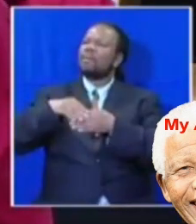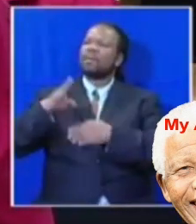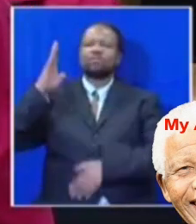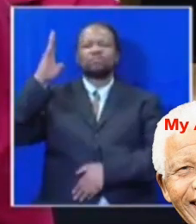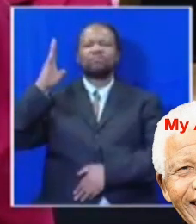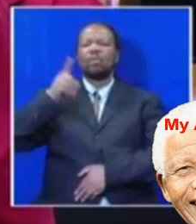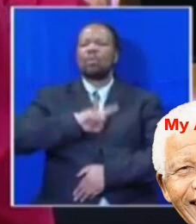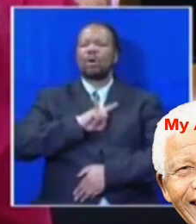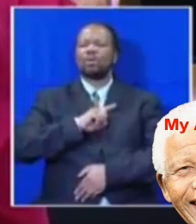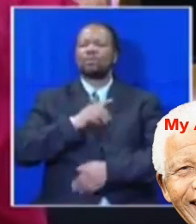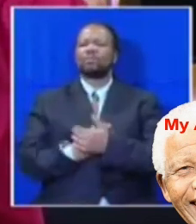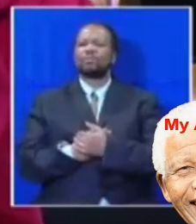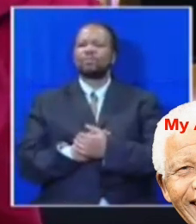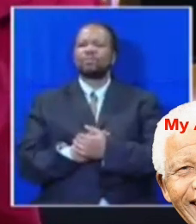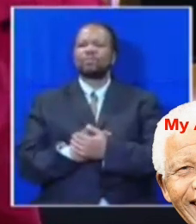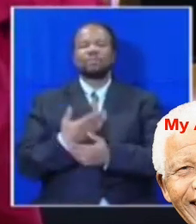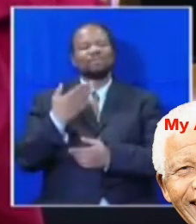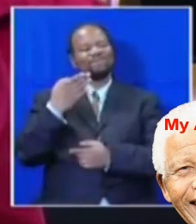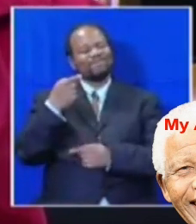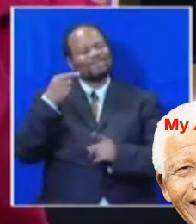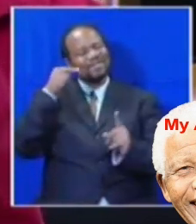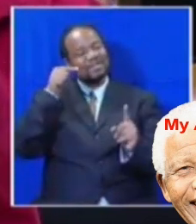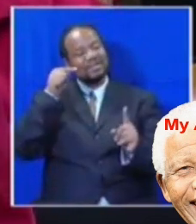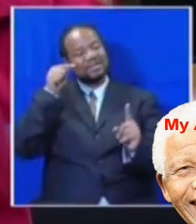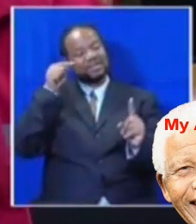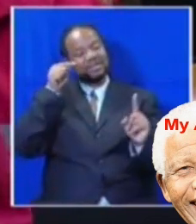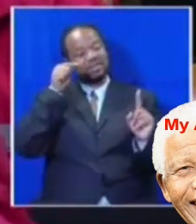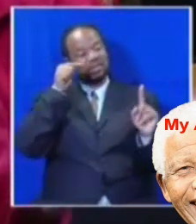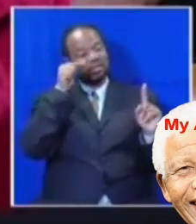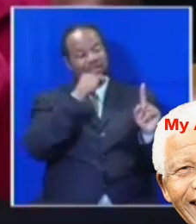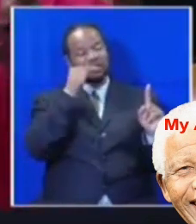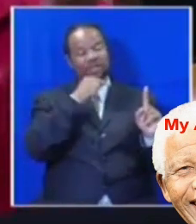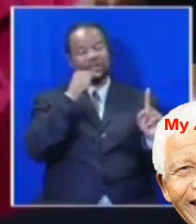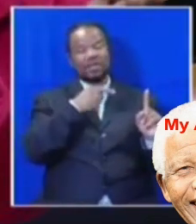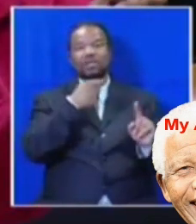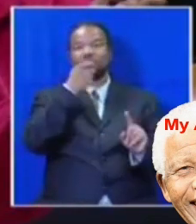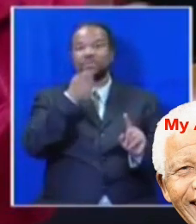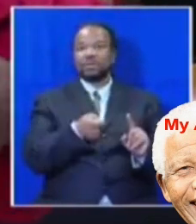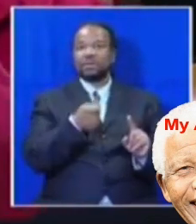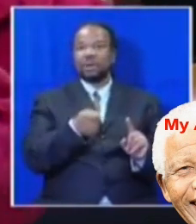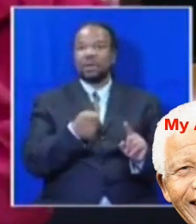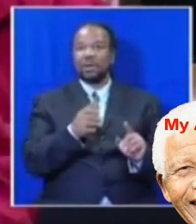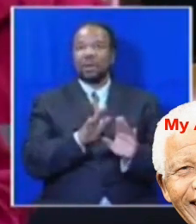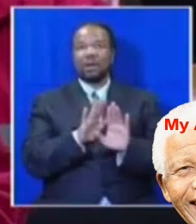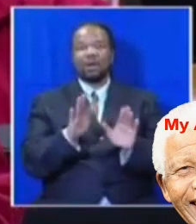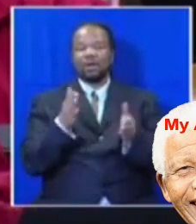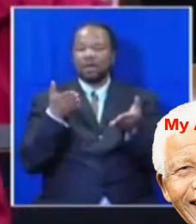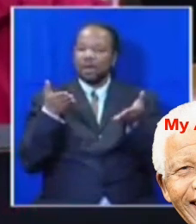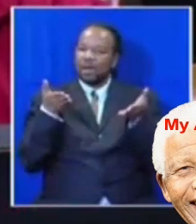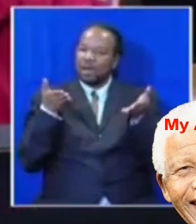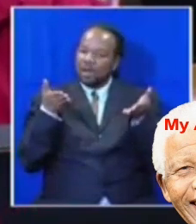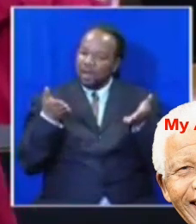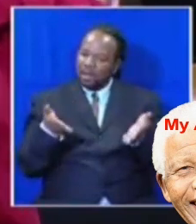Chairperson, the speaker... Order, here- Honourable Members. I don't help you to howl. No, I'm here to Honourable speak.